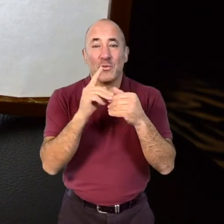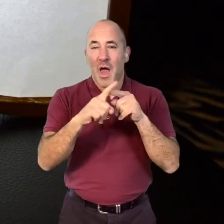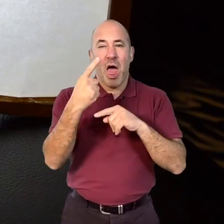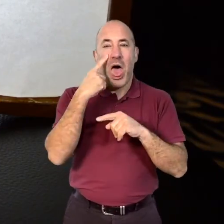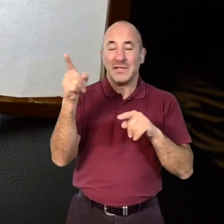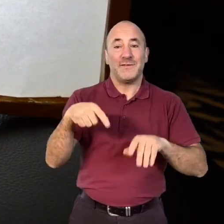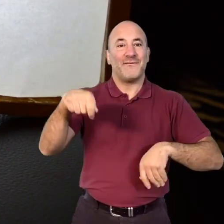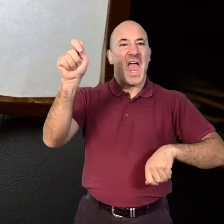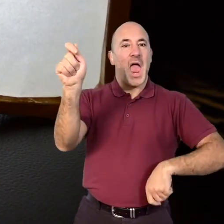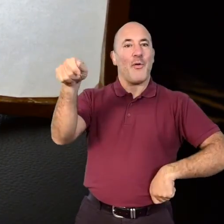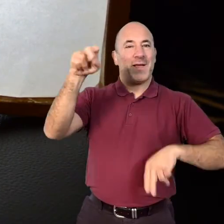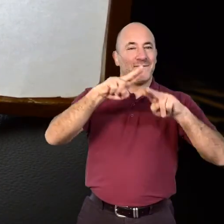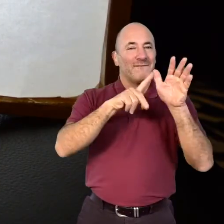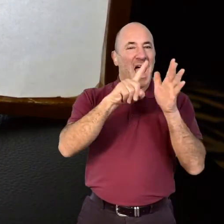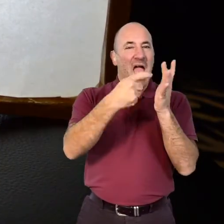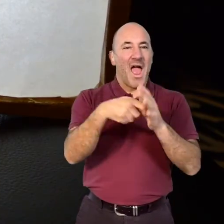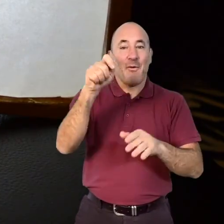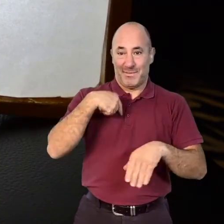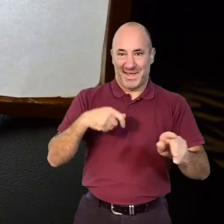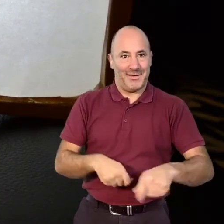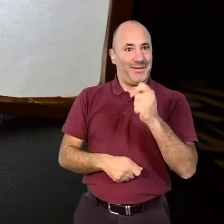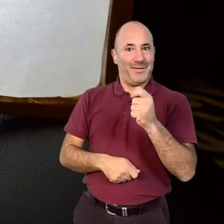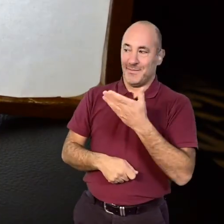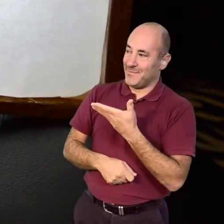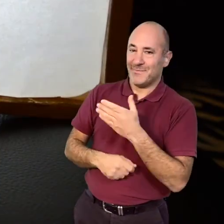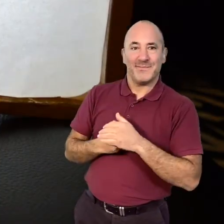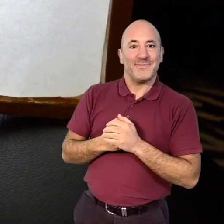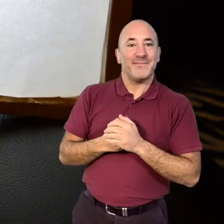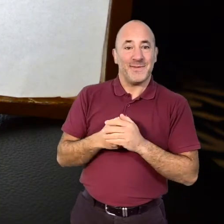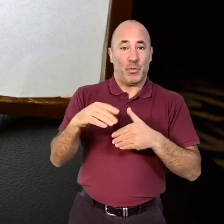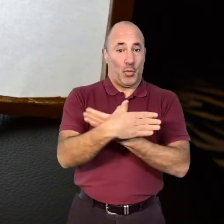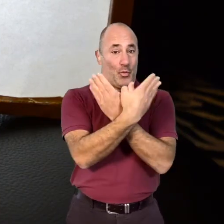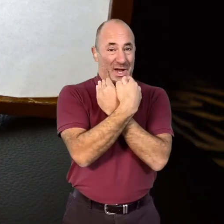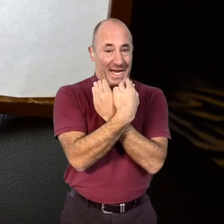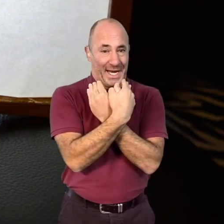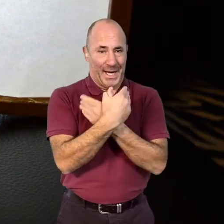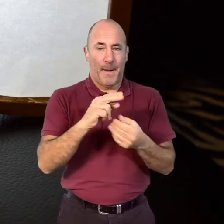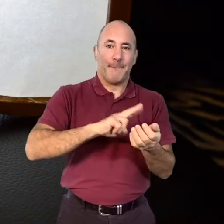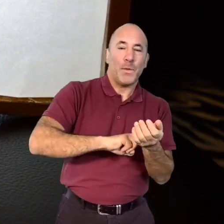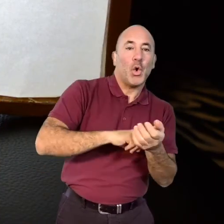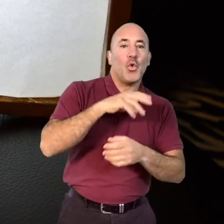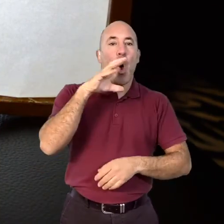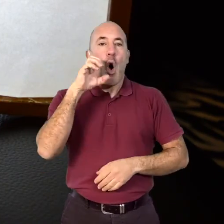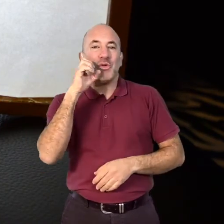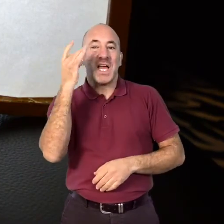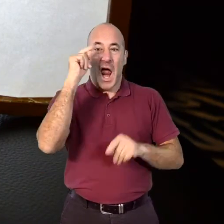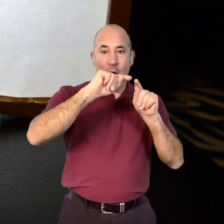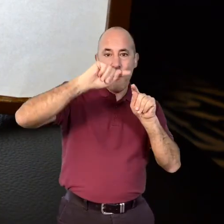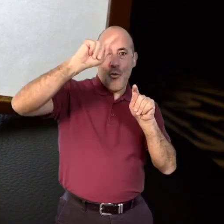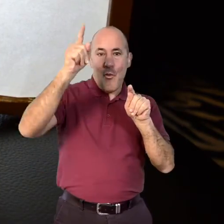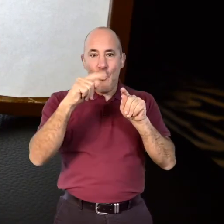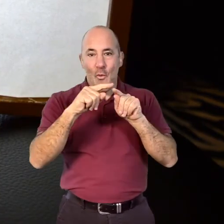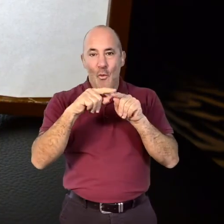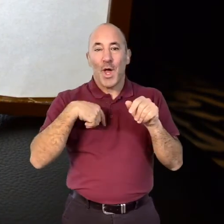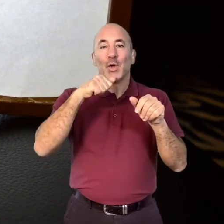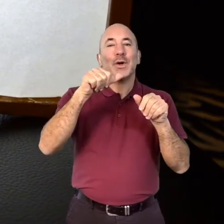something like this fairy, which I'm holding up now. It's got 2 wings with blue, orange and yellow swirls, and we've used